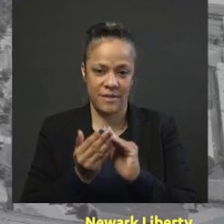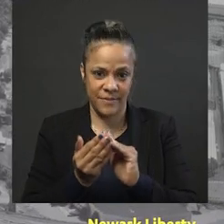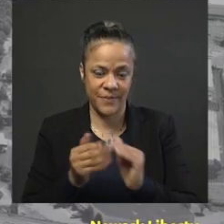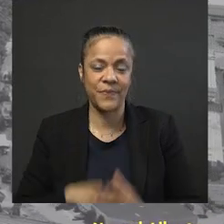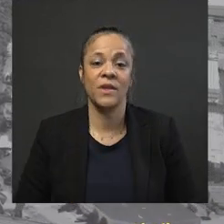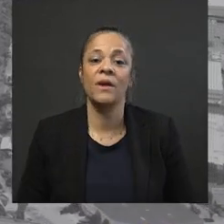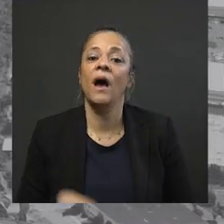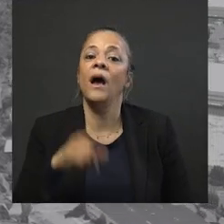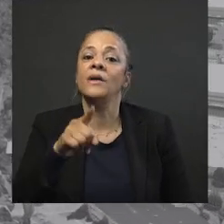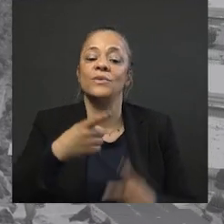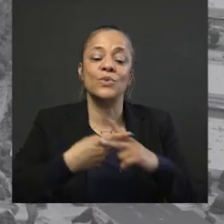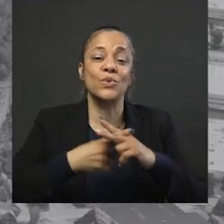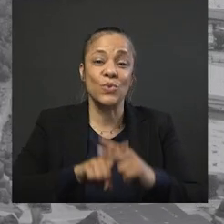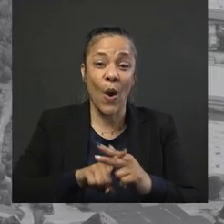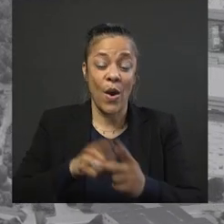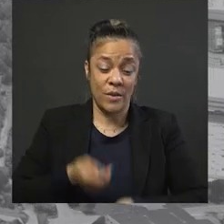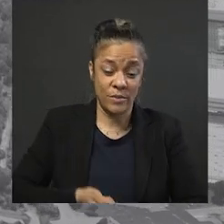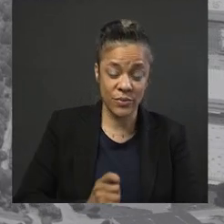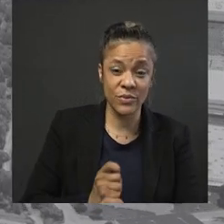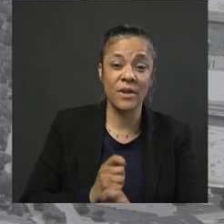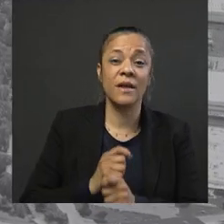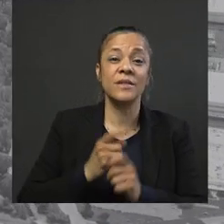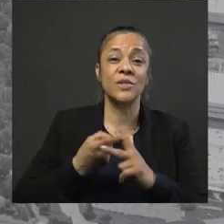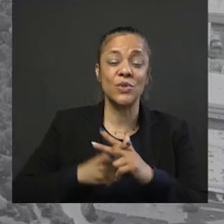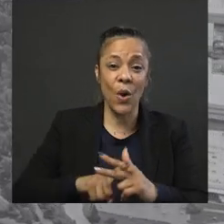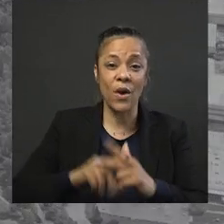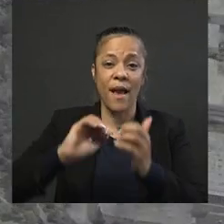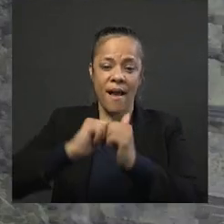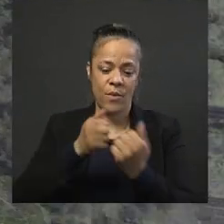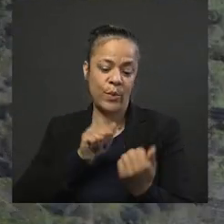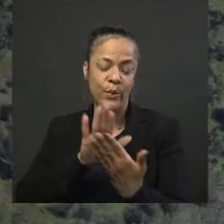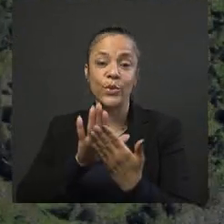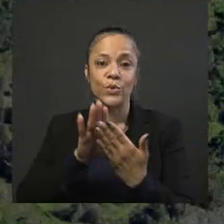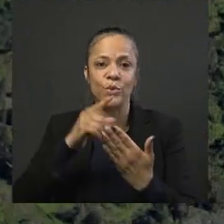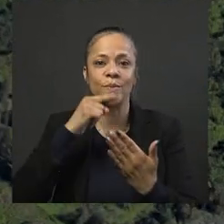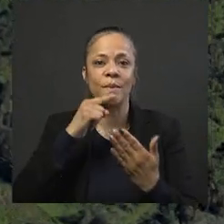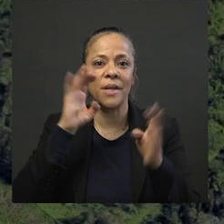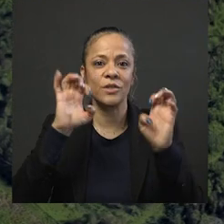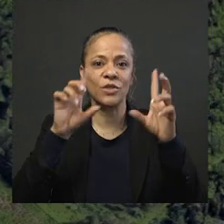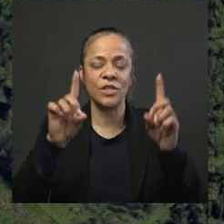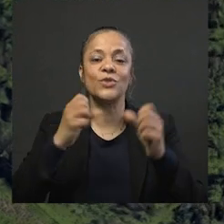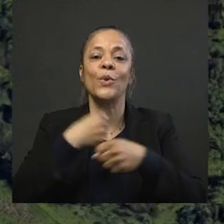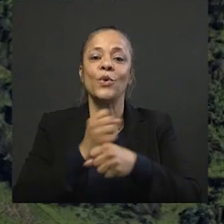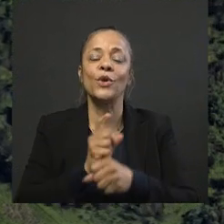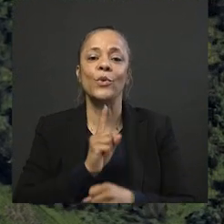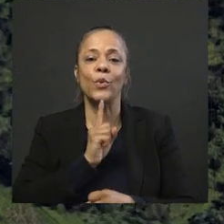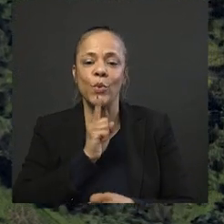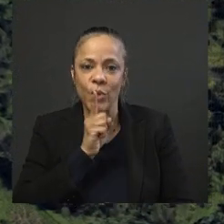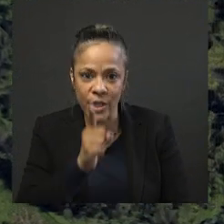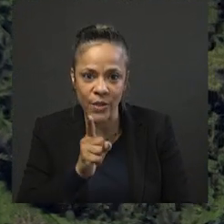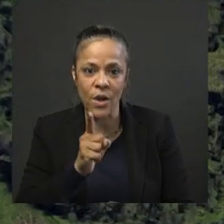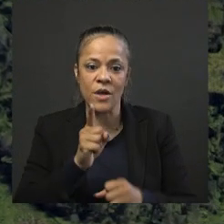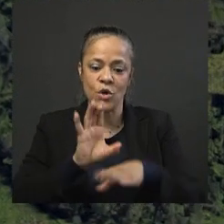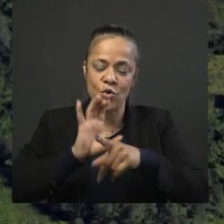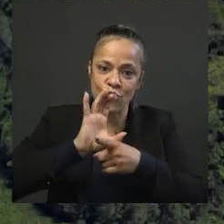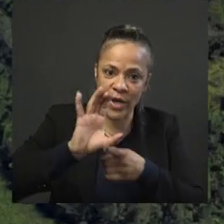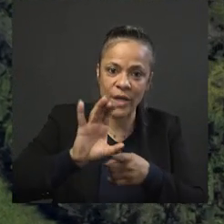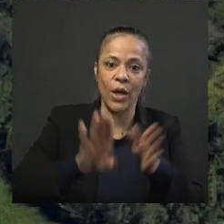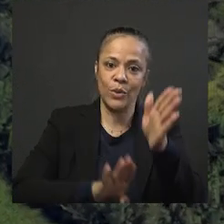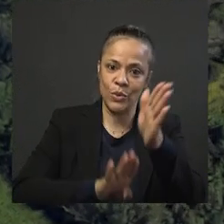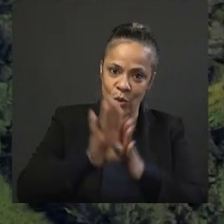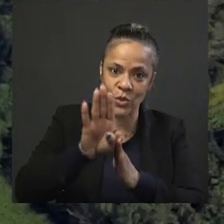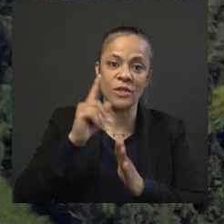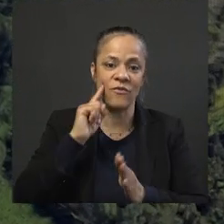much more than just shovels in the ground. It ignited a groundbreaking shift to the way we approach public education and create real